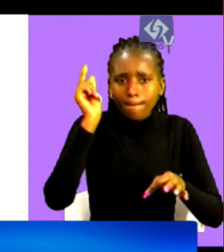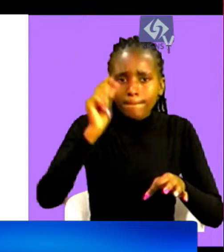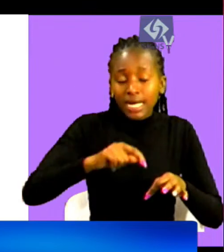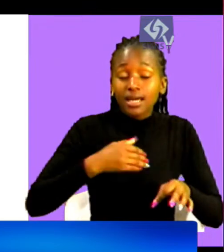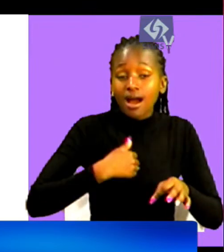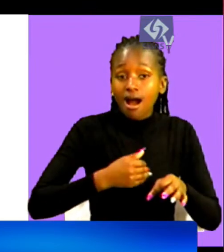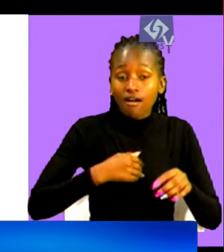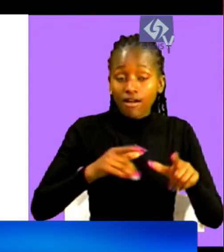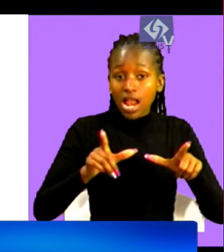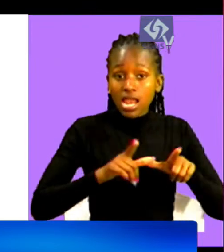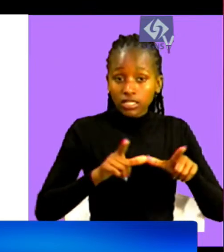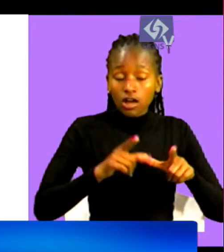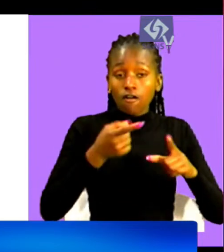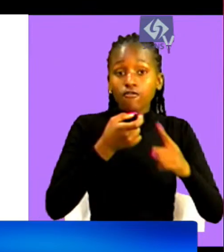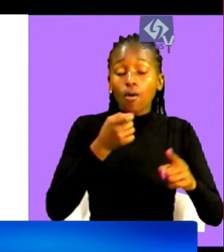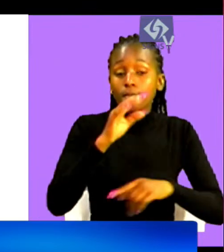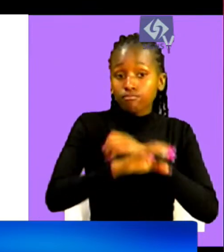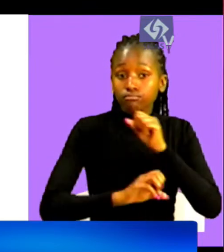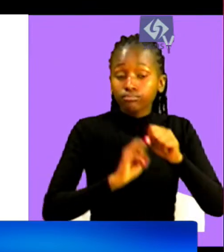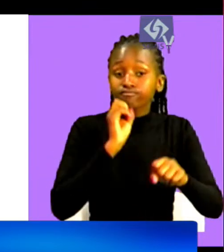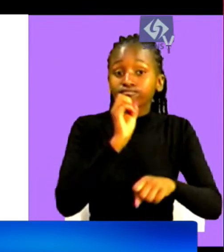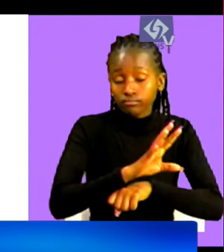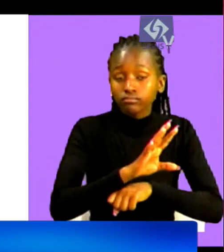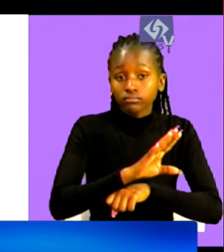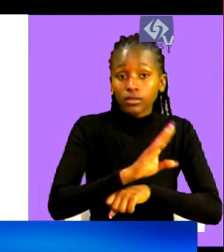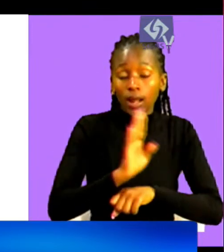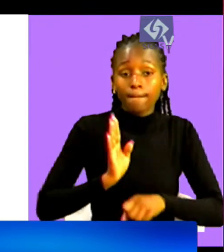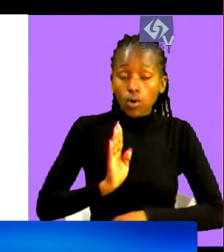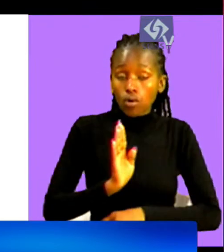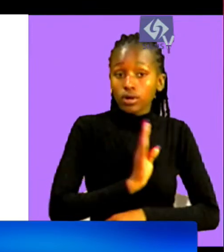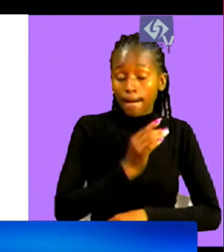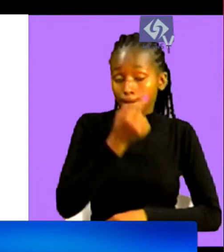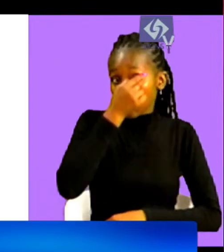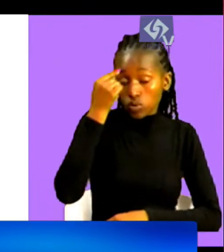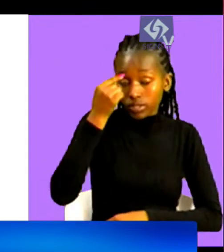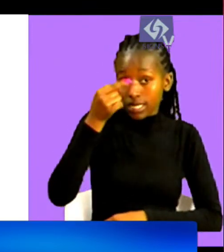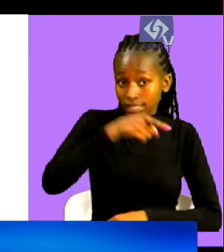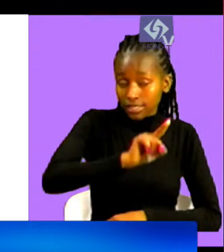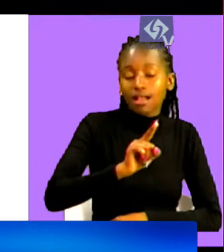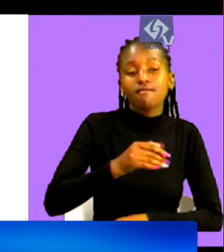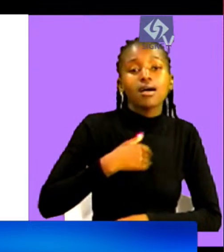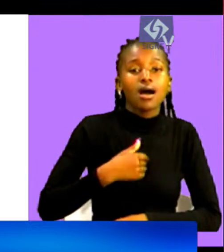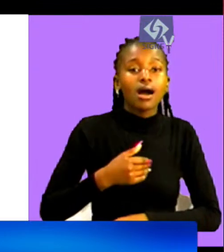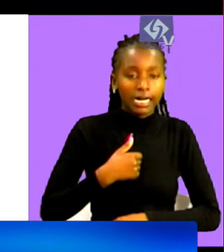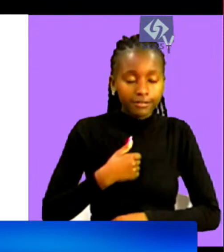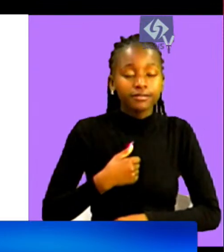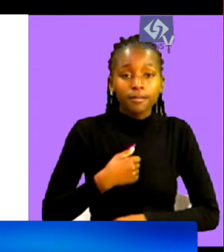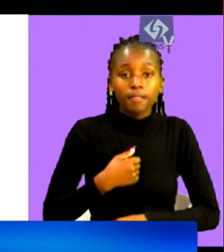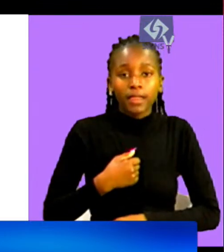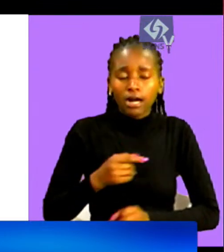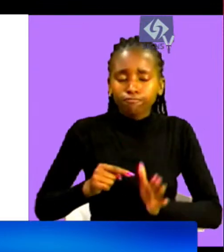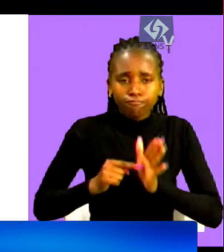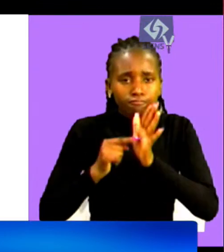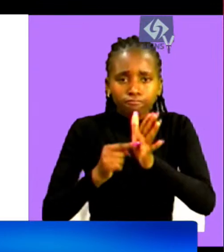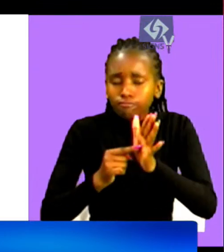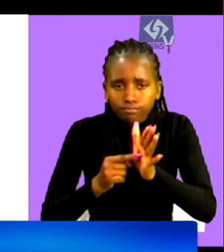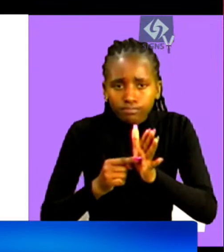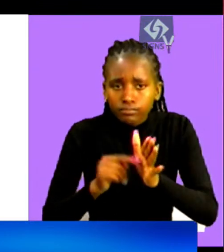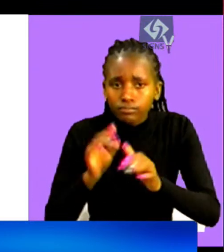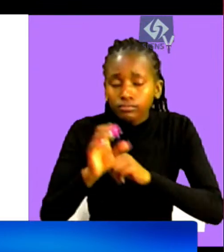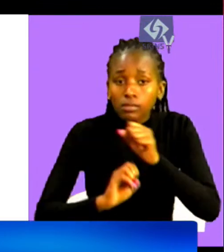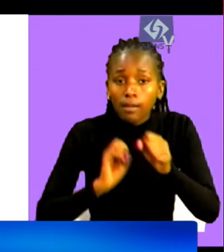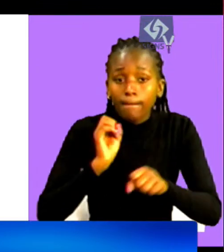Film Classification Board, having obtained a broadcasting one, is a reasonable, though not entirely